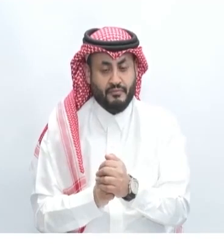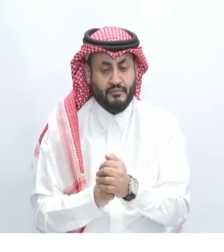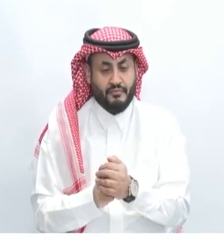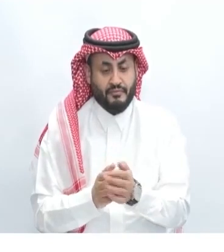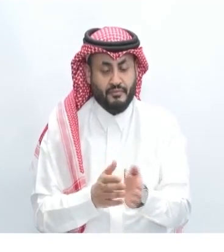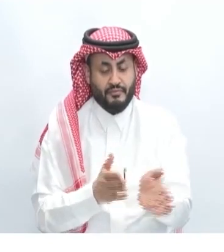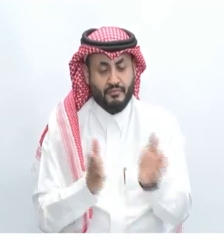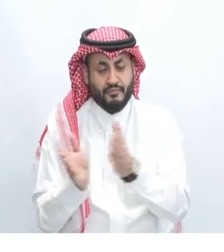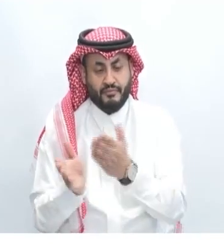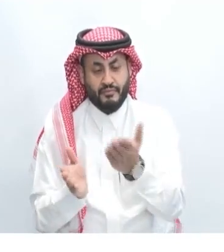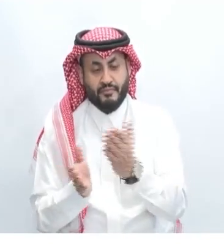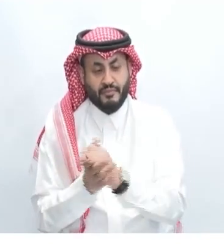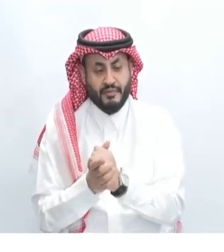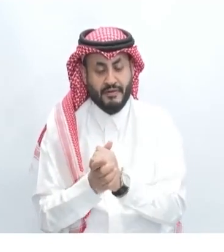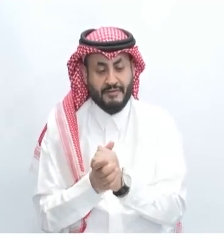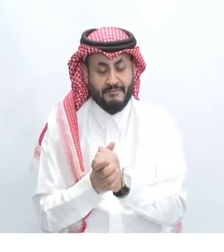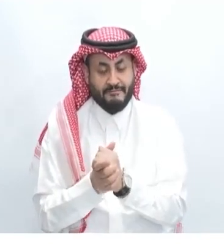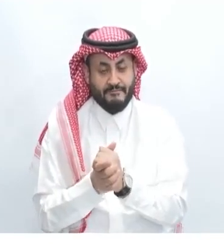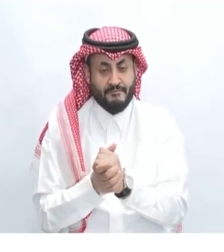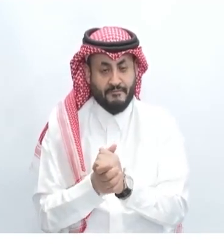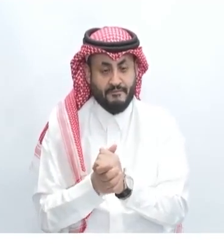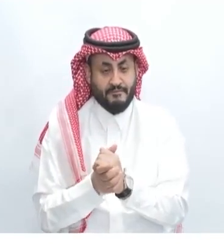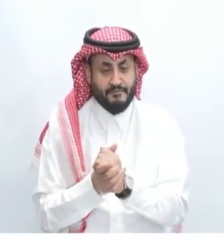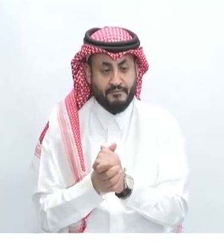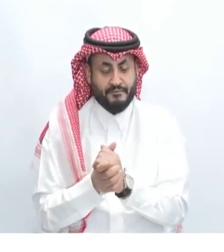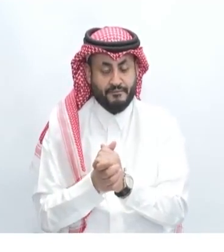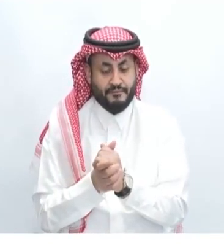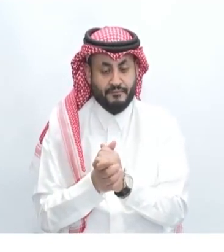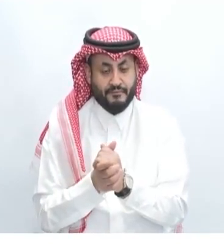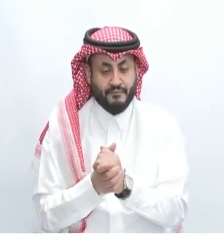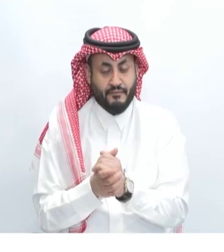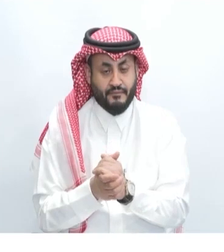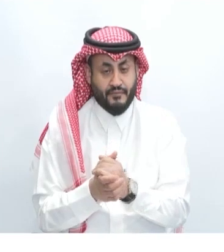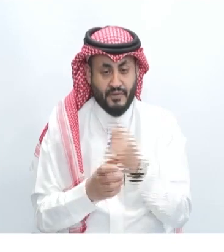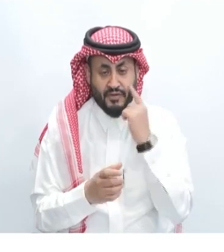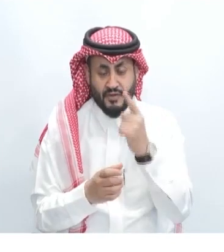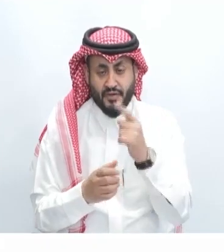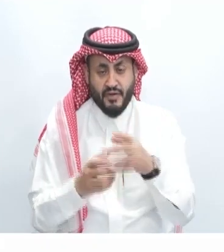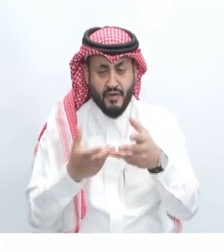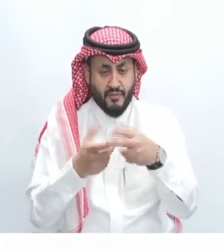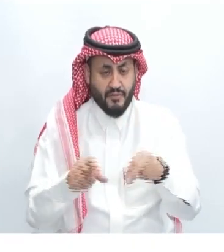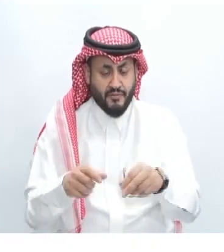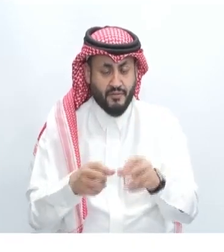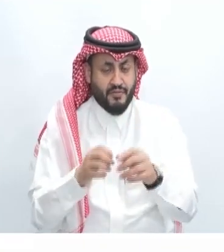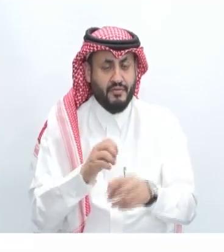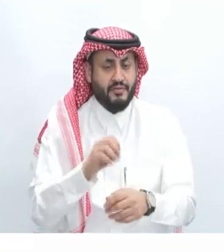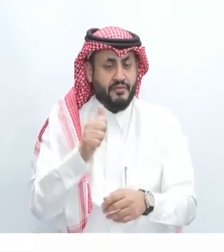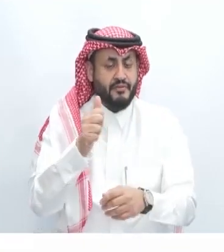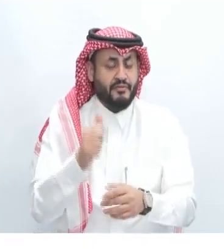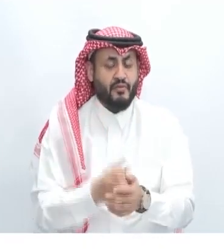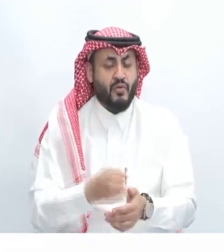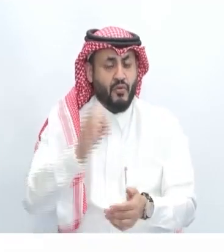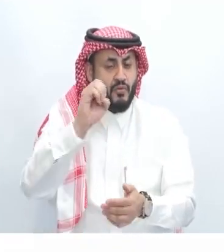And finally, what we did is that we say words that ends with these letters, O,